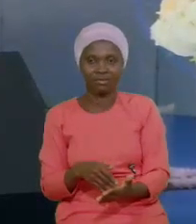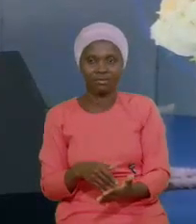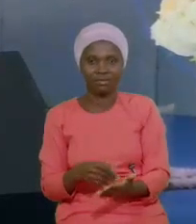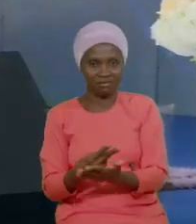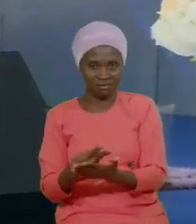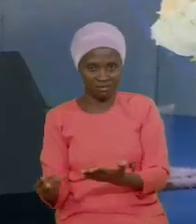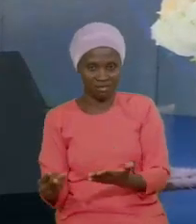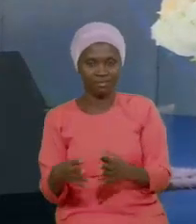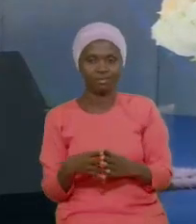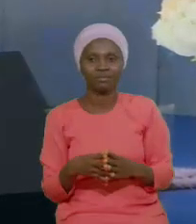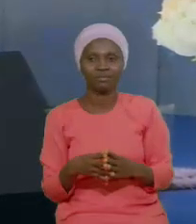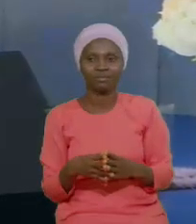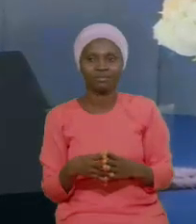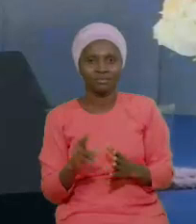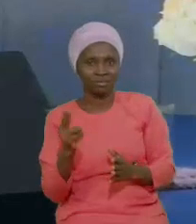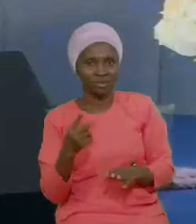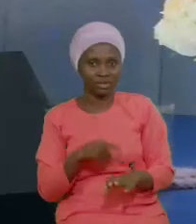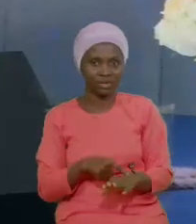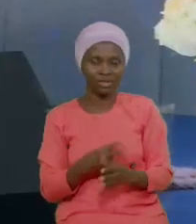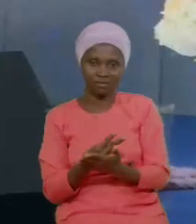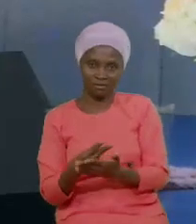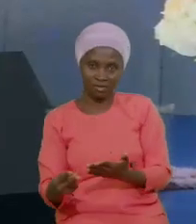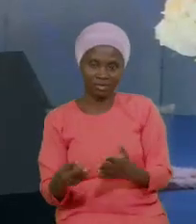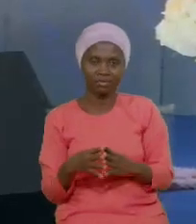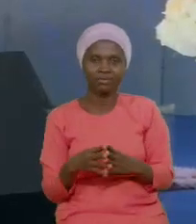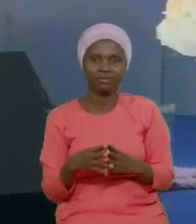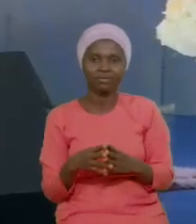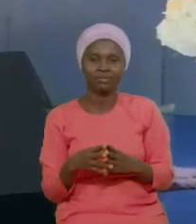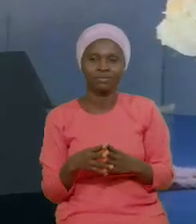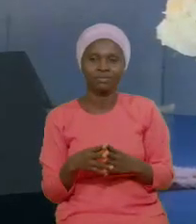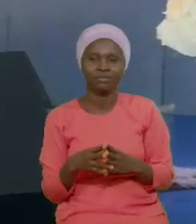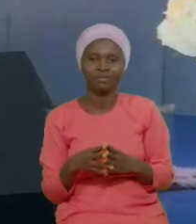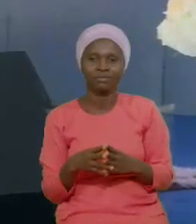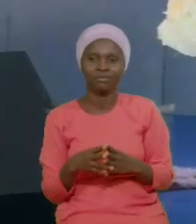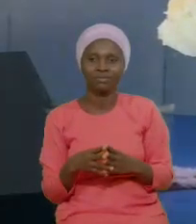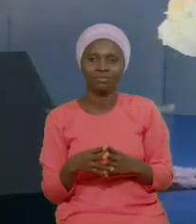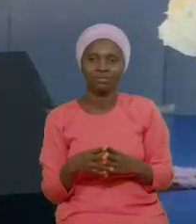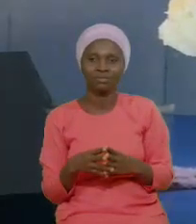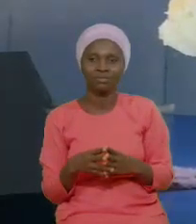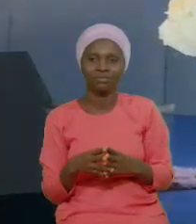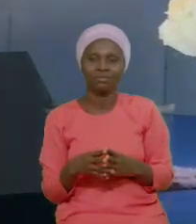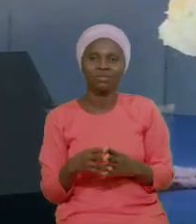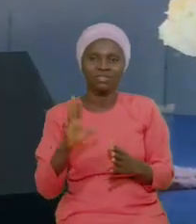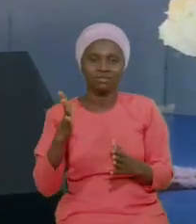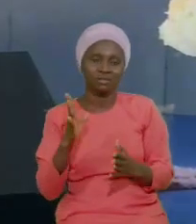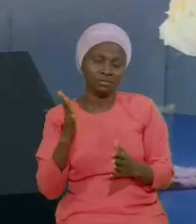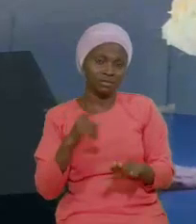failed. Second time, he failed. A few times, he